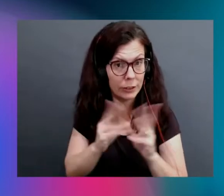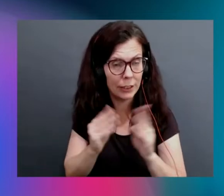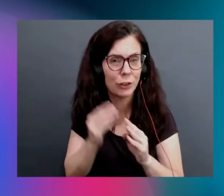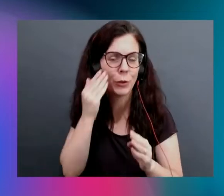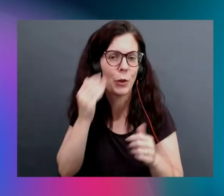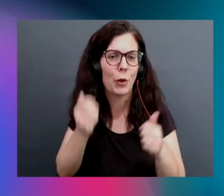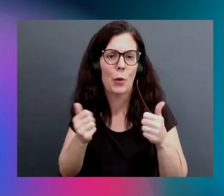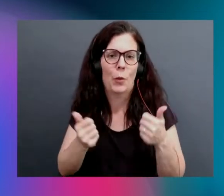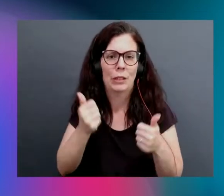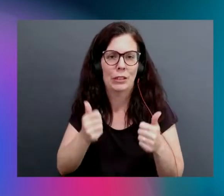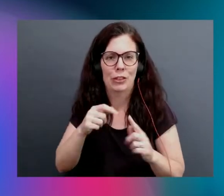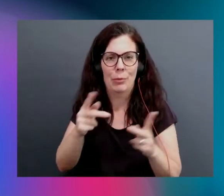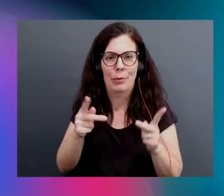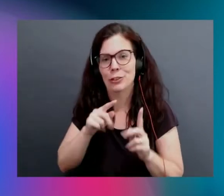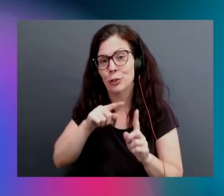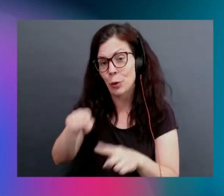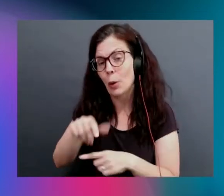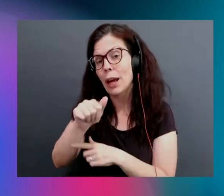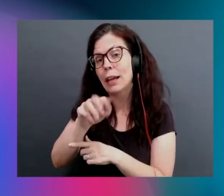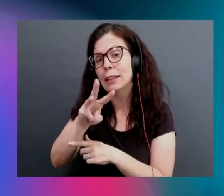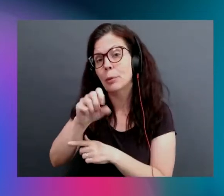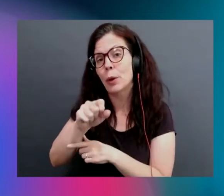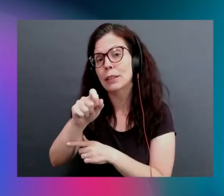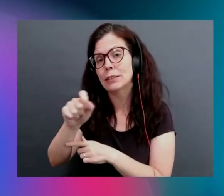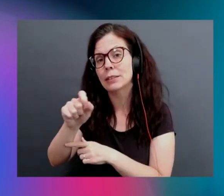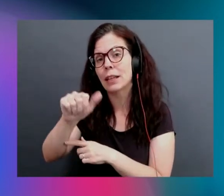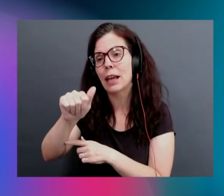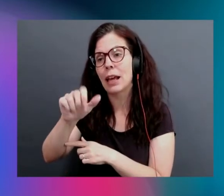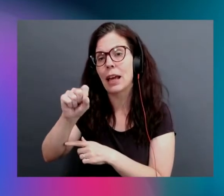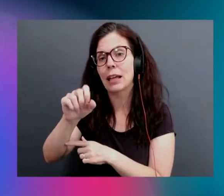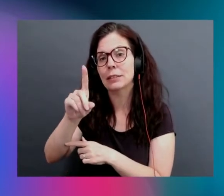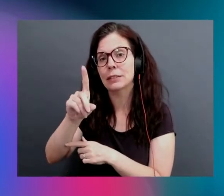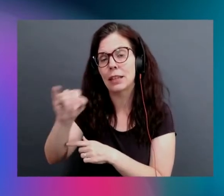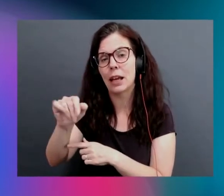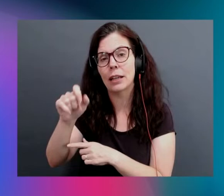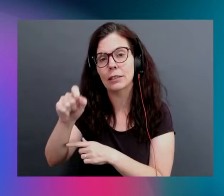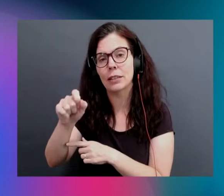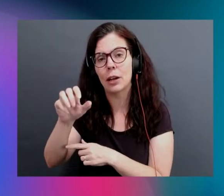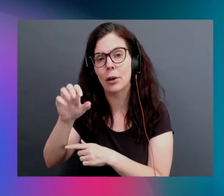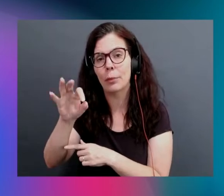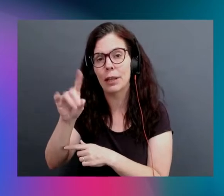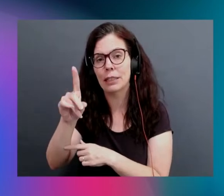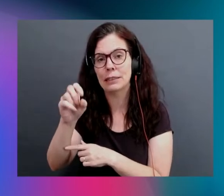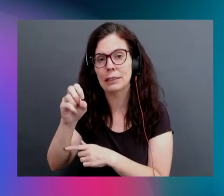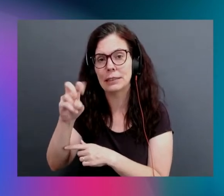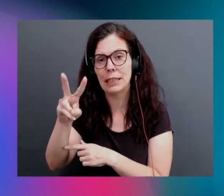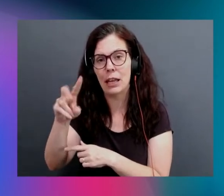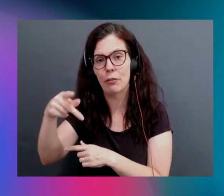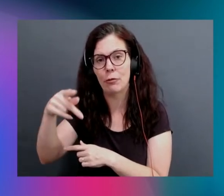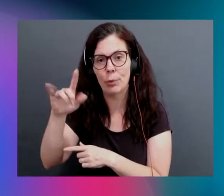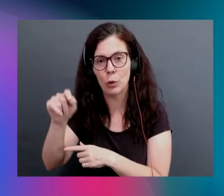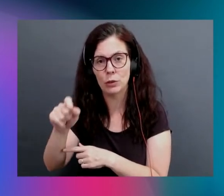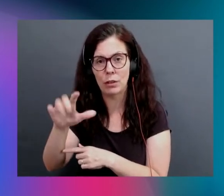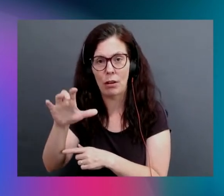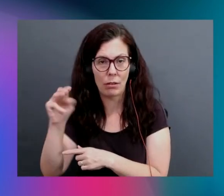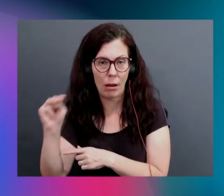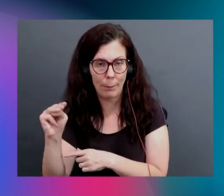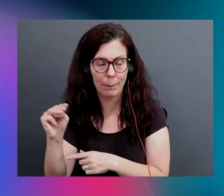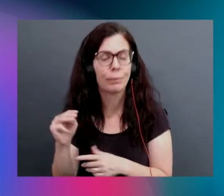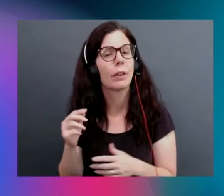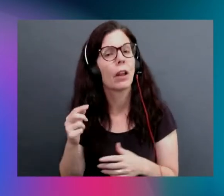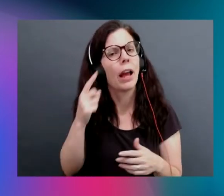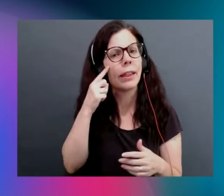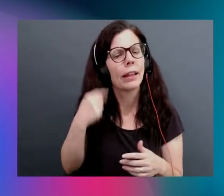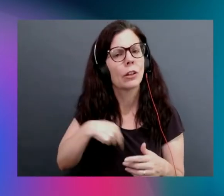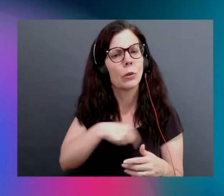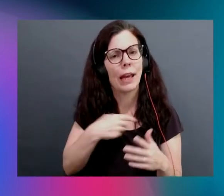It's aws-asdi.devpost.com. All right, so I think we have some demo